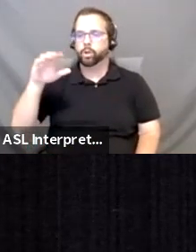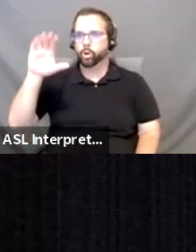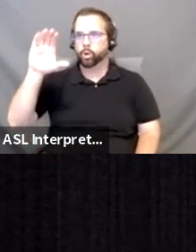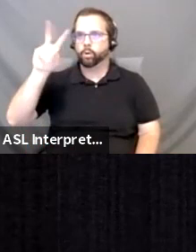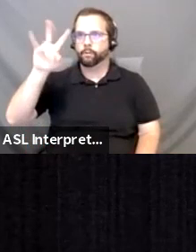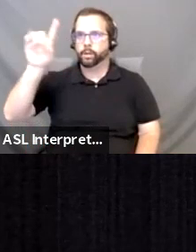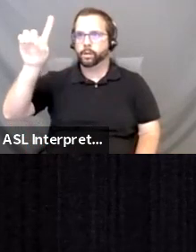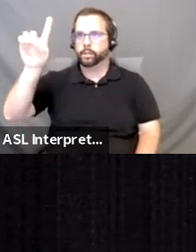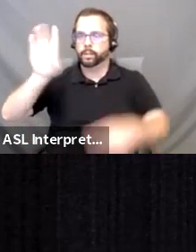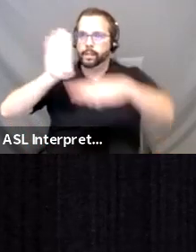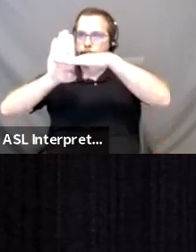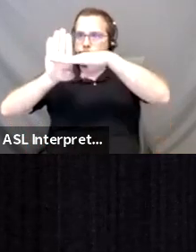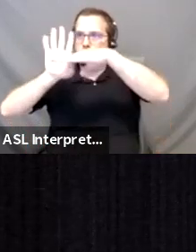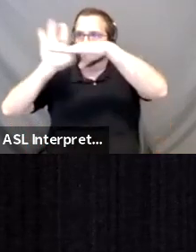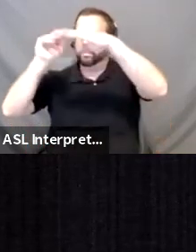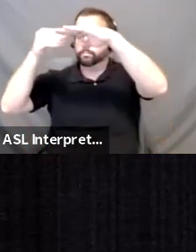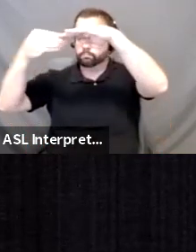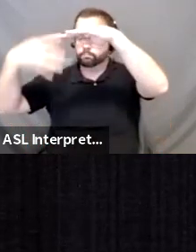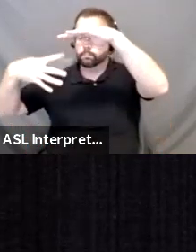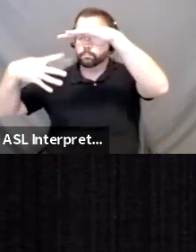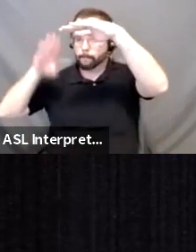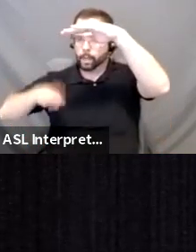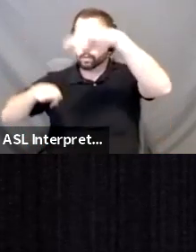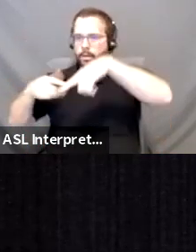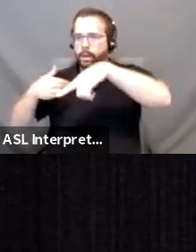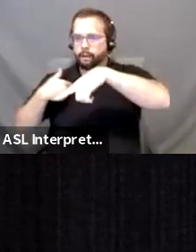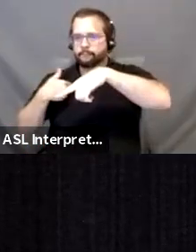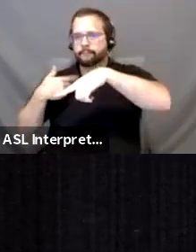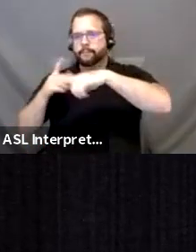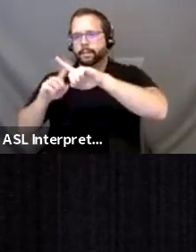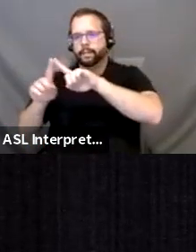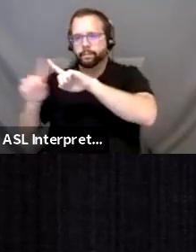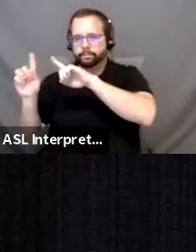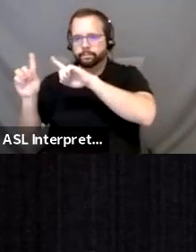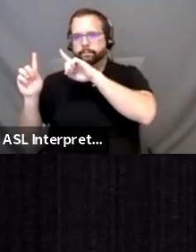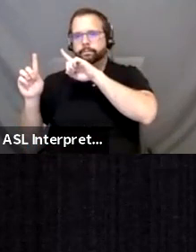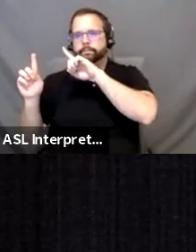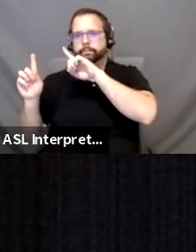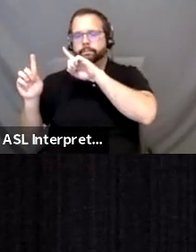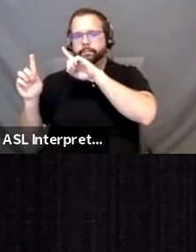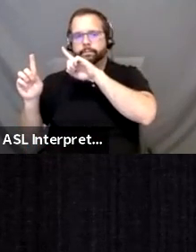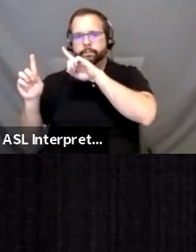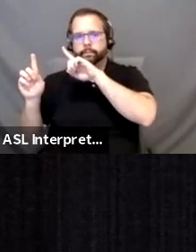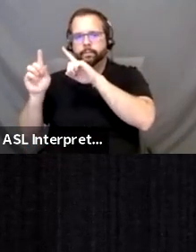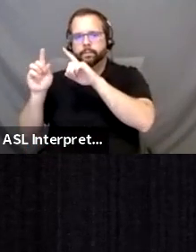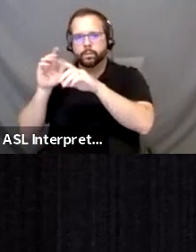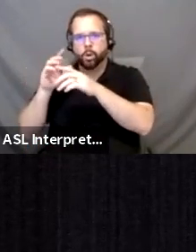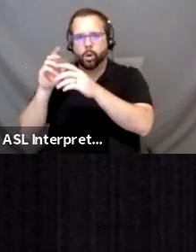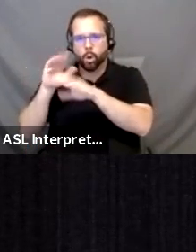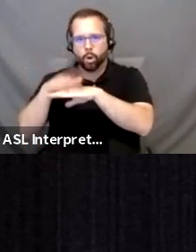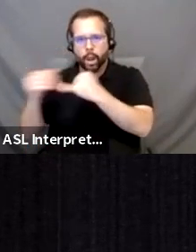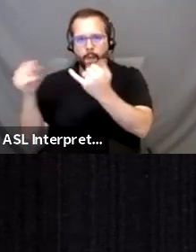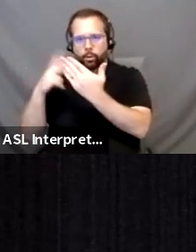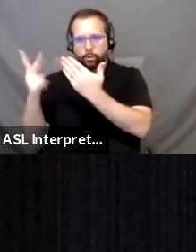recreate online, A to Z. So I dropped that document in there as well. That came from one of the centers who have